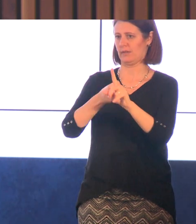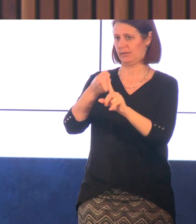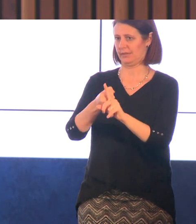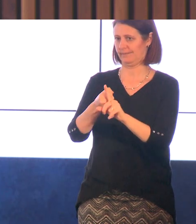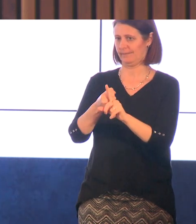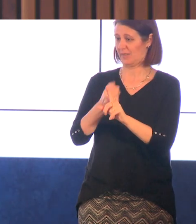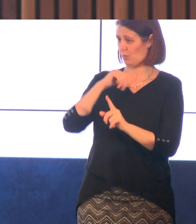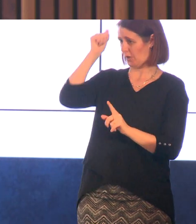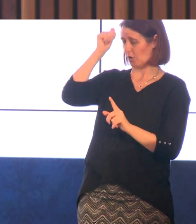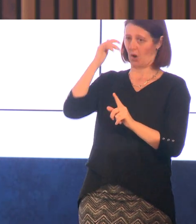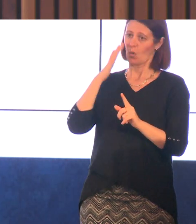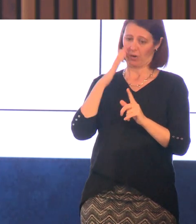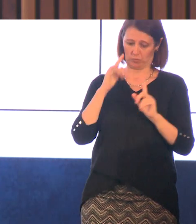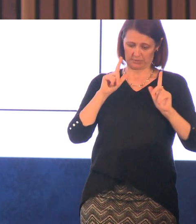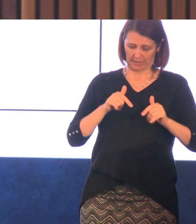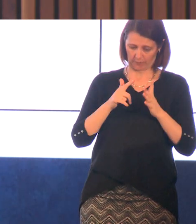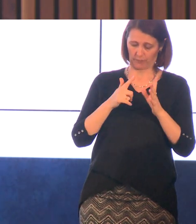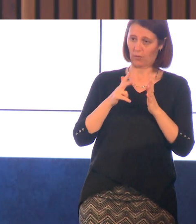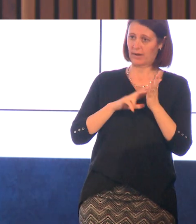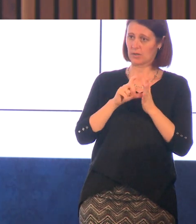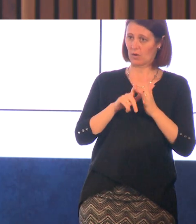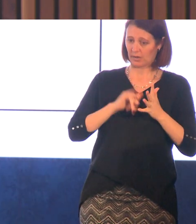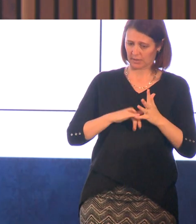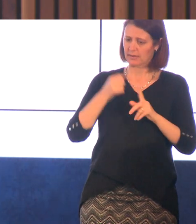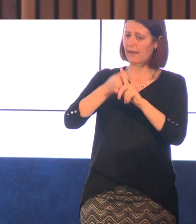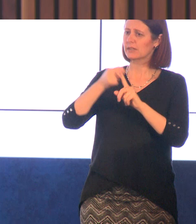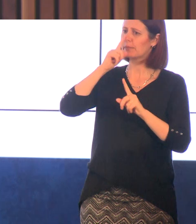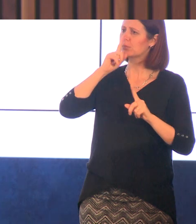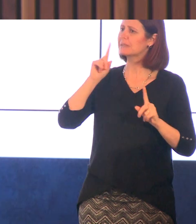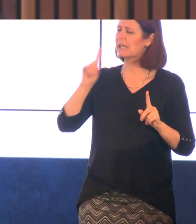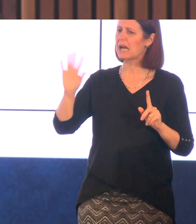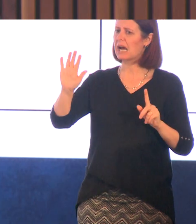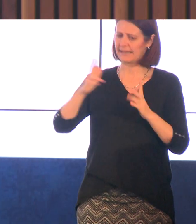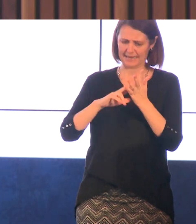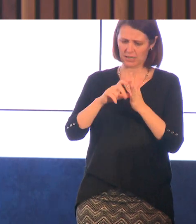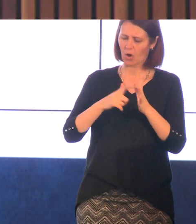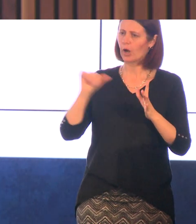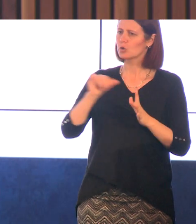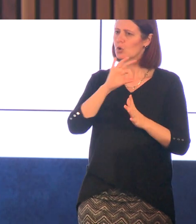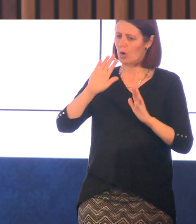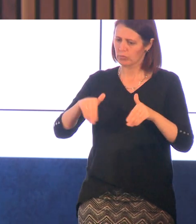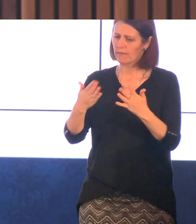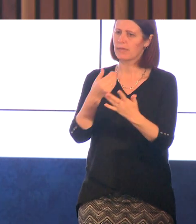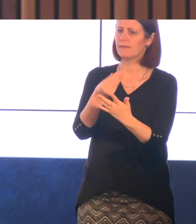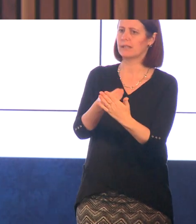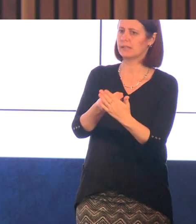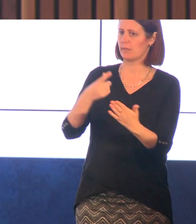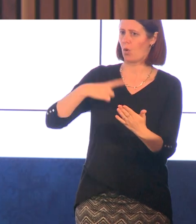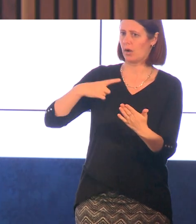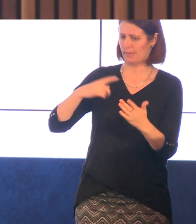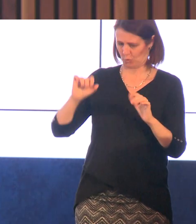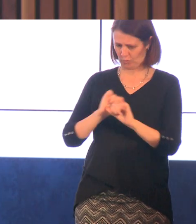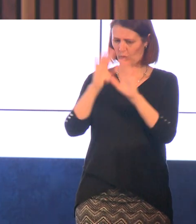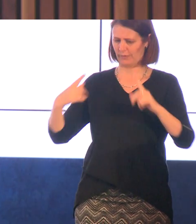in the lead up to the NDIS, the advocacy sector argued that the NDIA should not provide the funding because of the